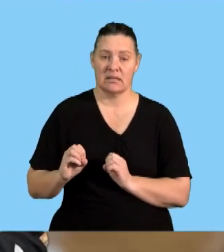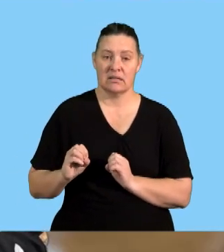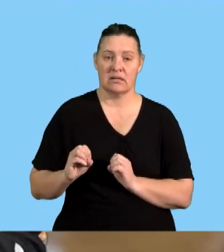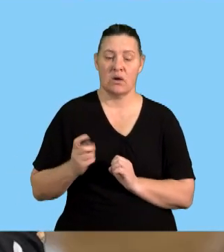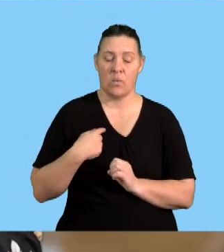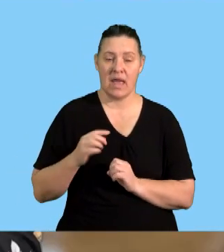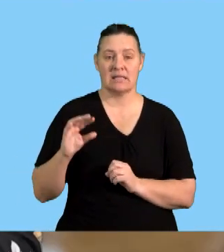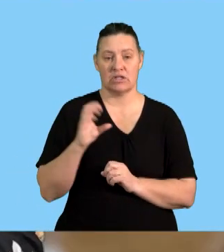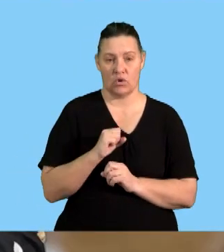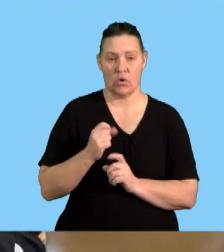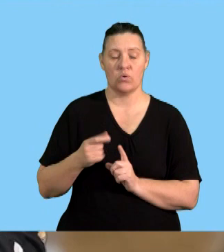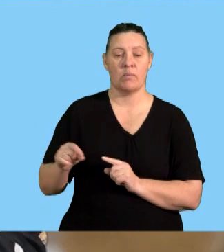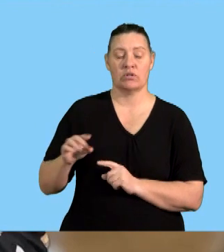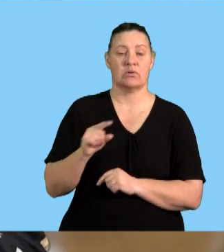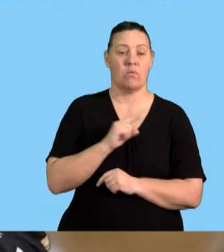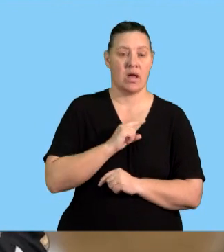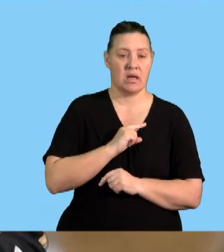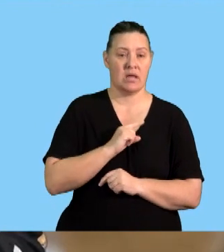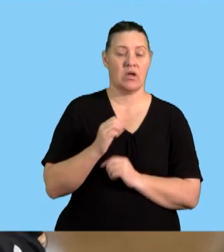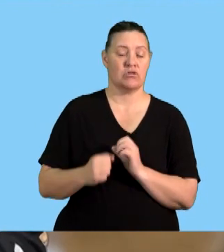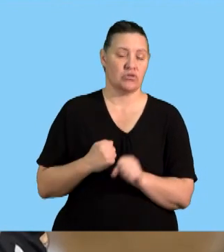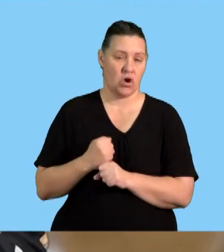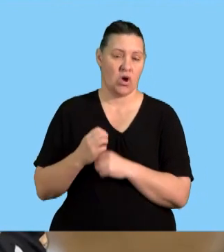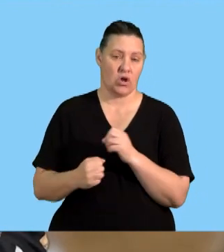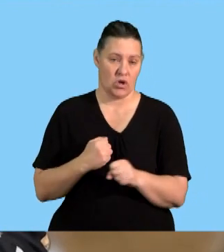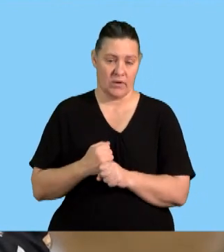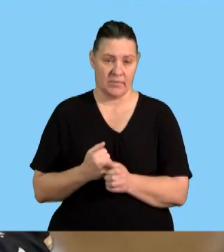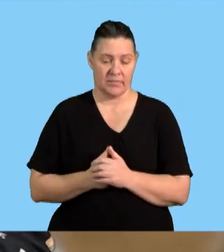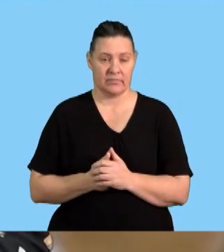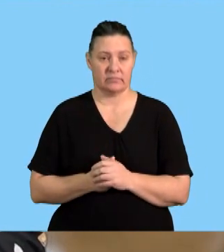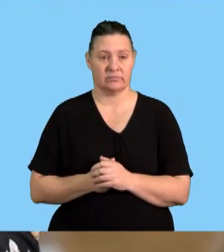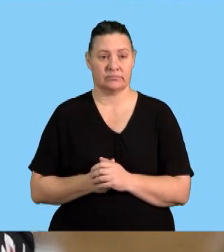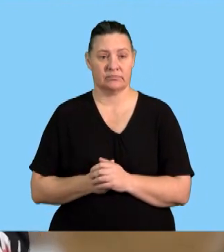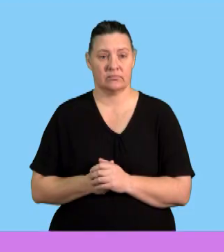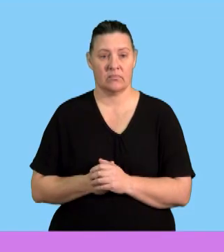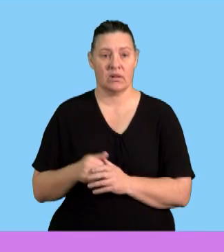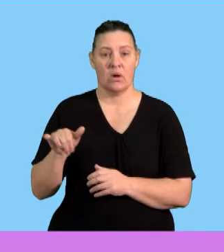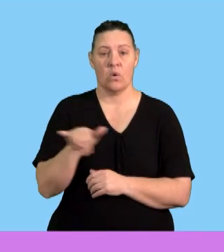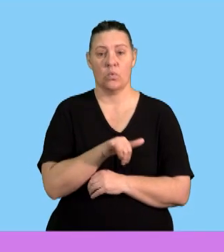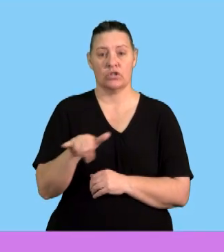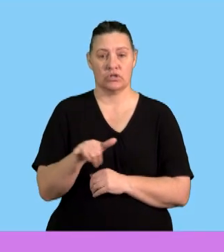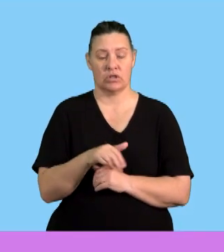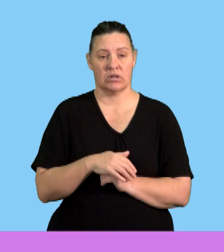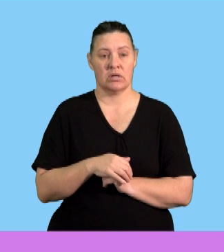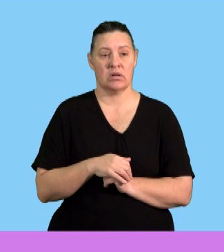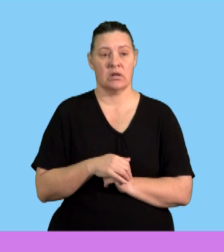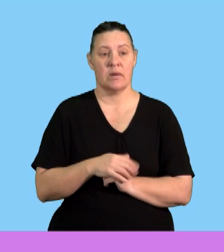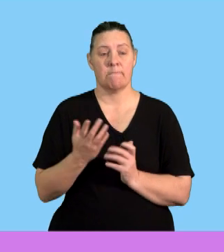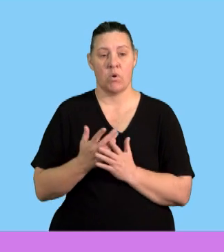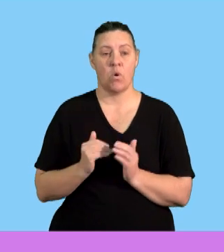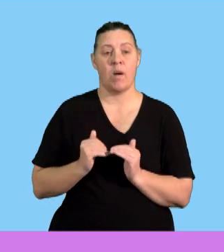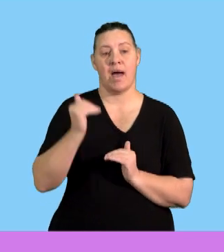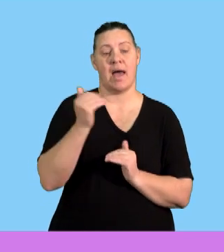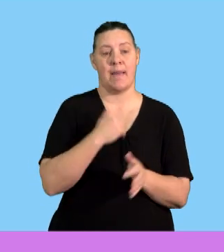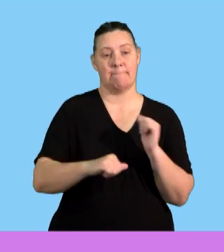something, we assume it's compounded yearly. So now, which of the investments gives a